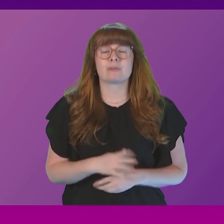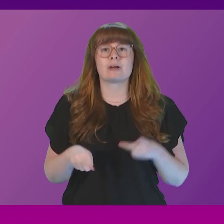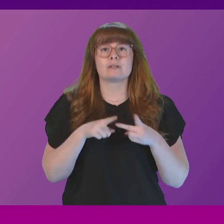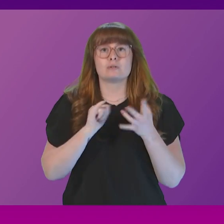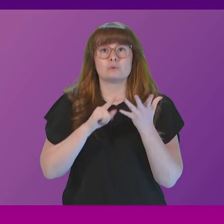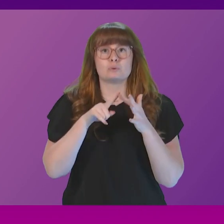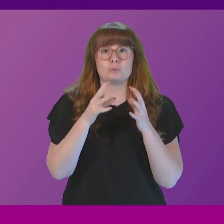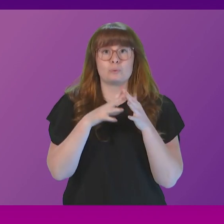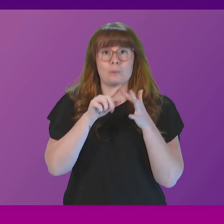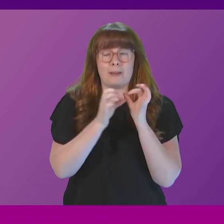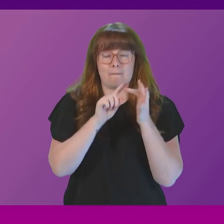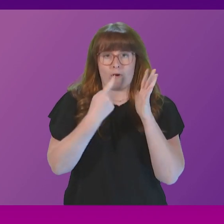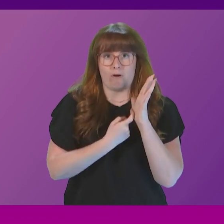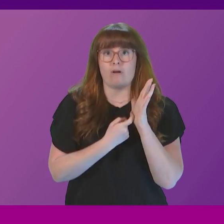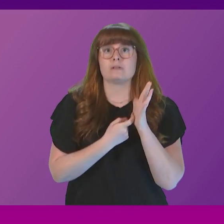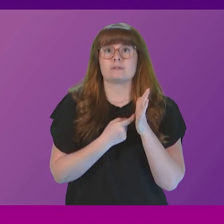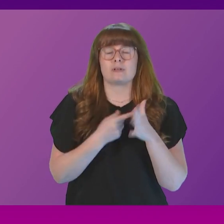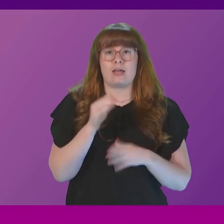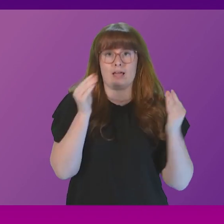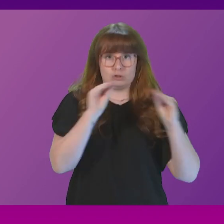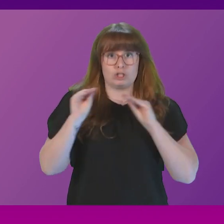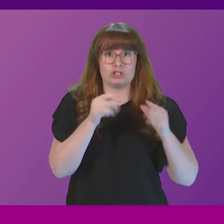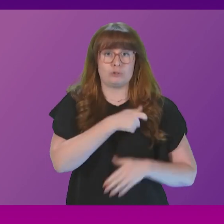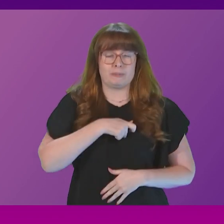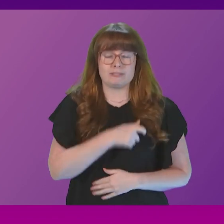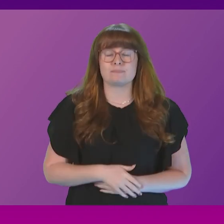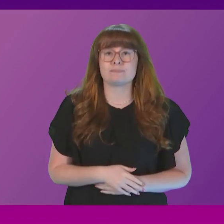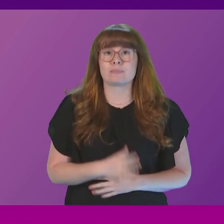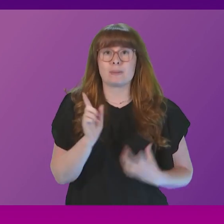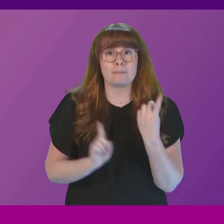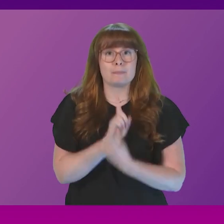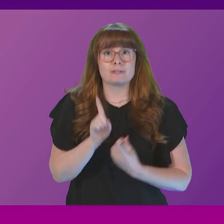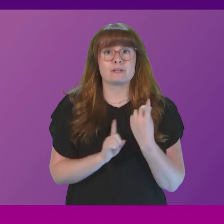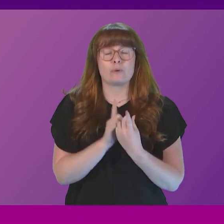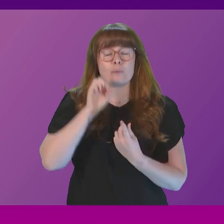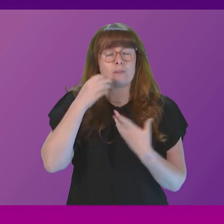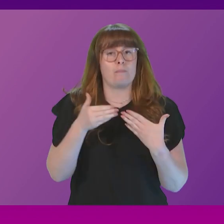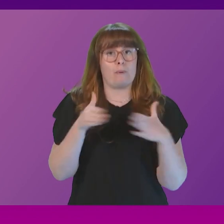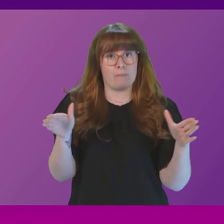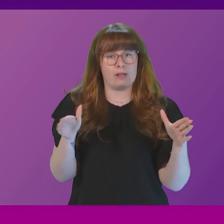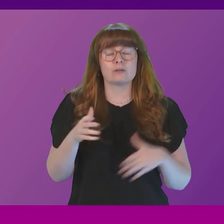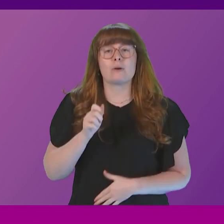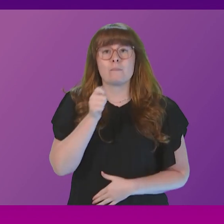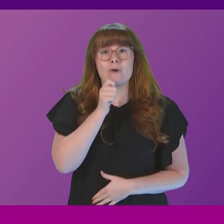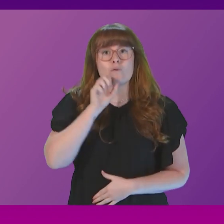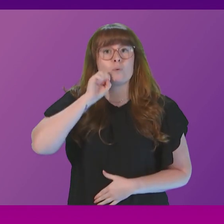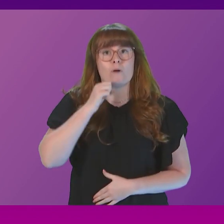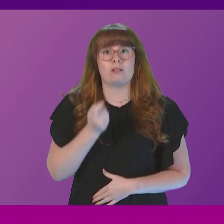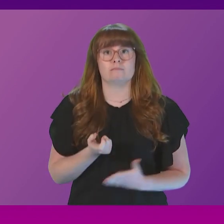Education, Children and Young People's Committee. The meeting will be held in public. Your microphones will